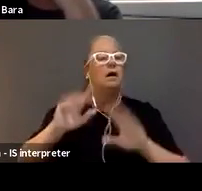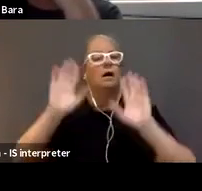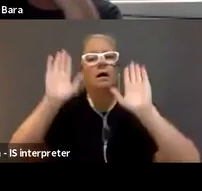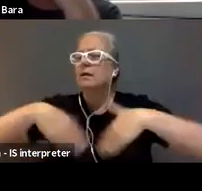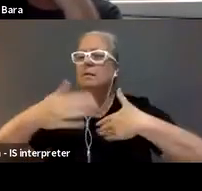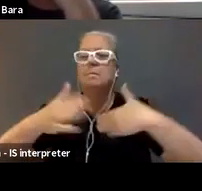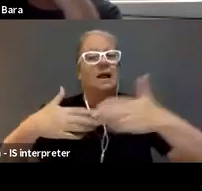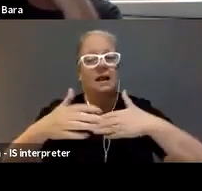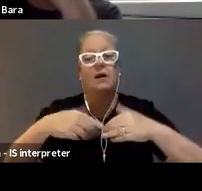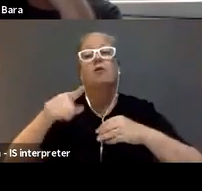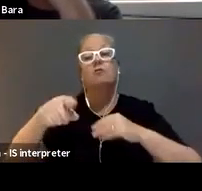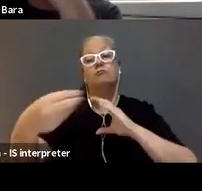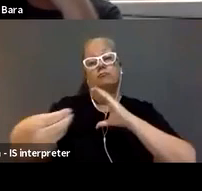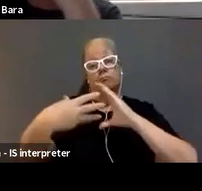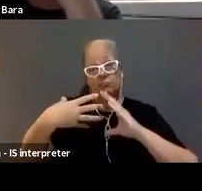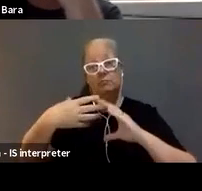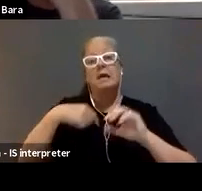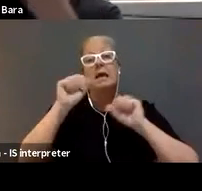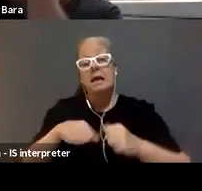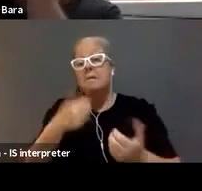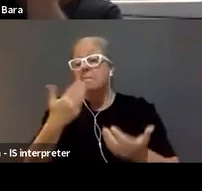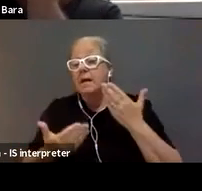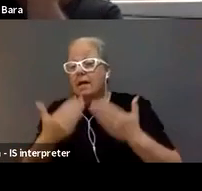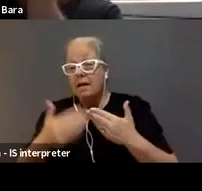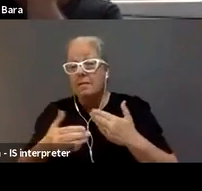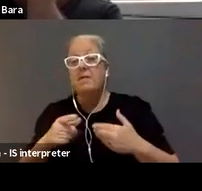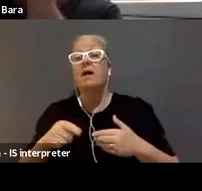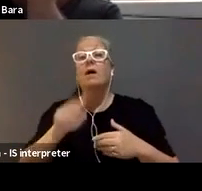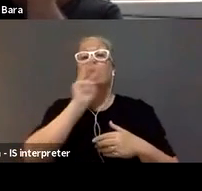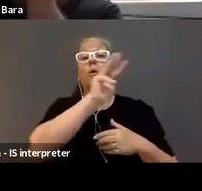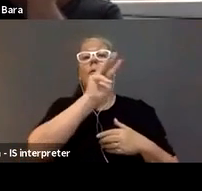in the website that we are going to share the